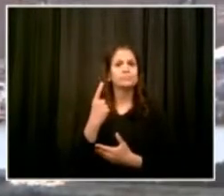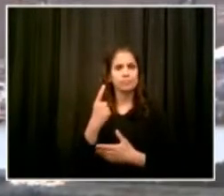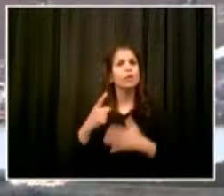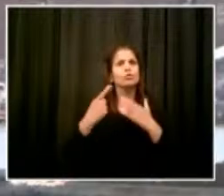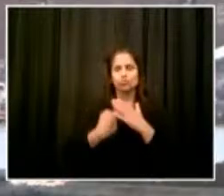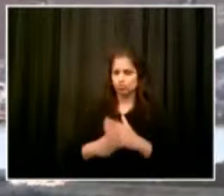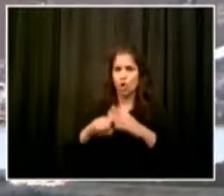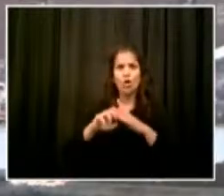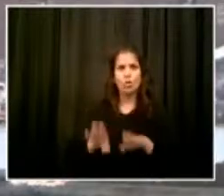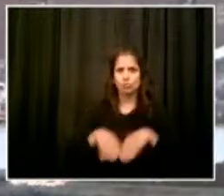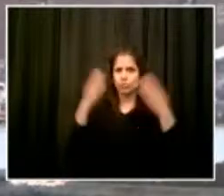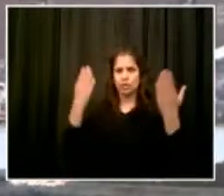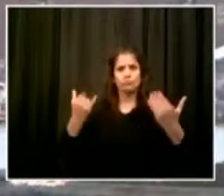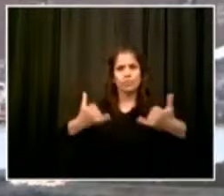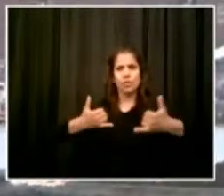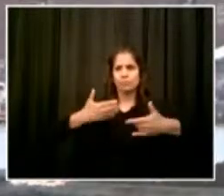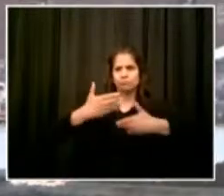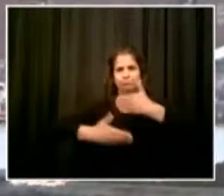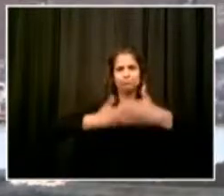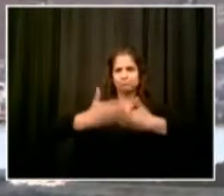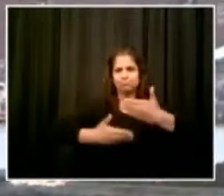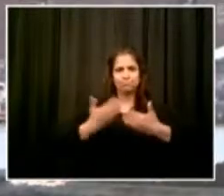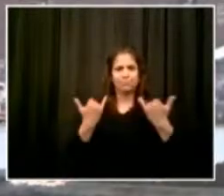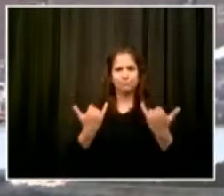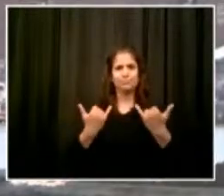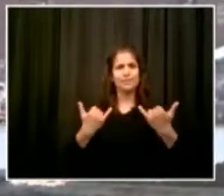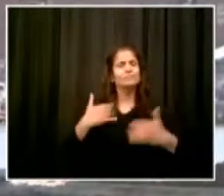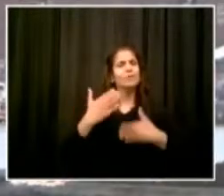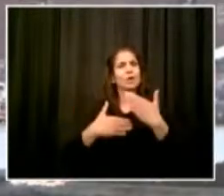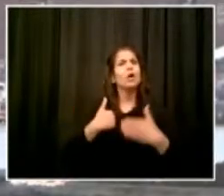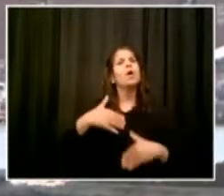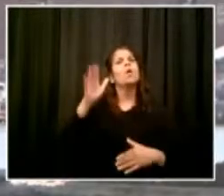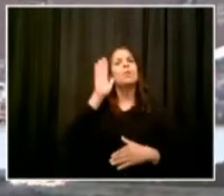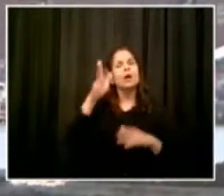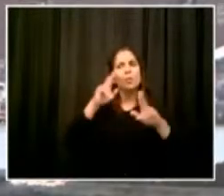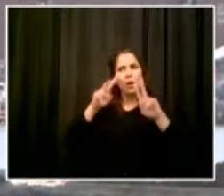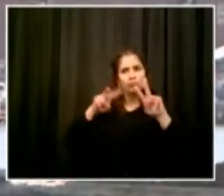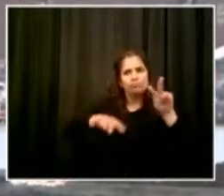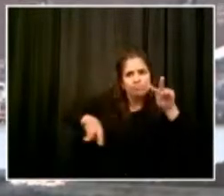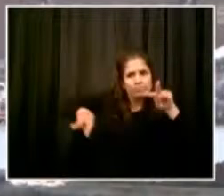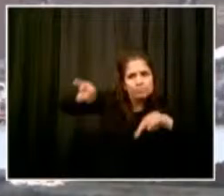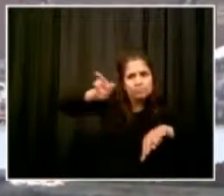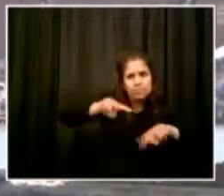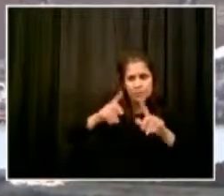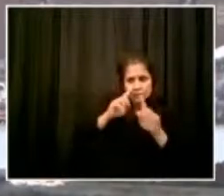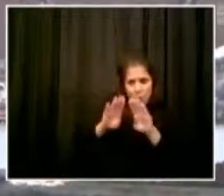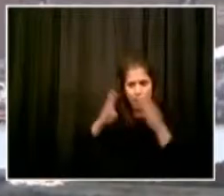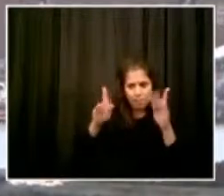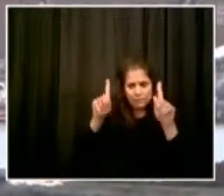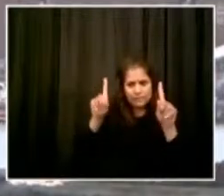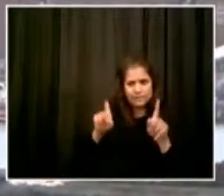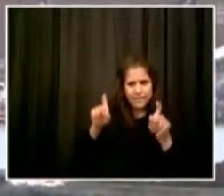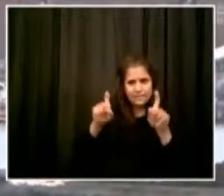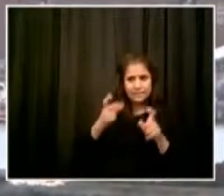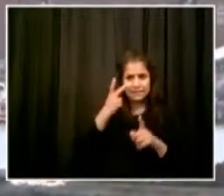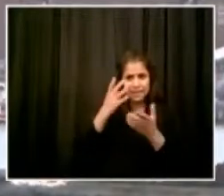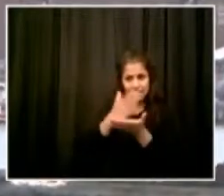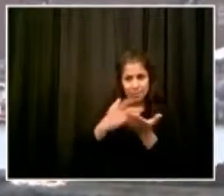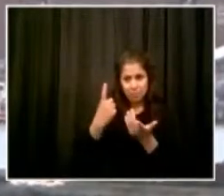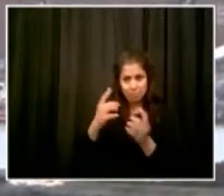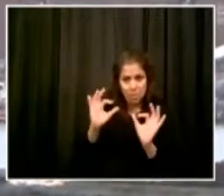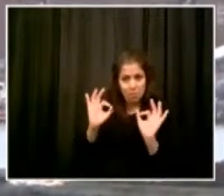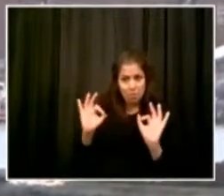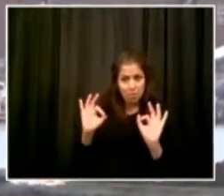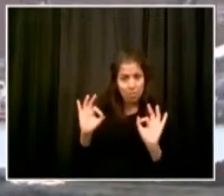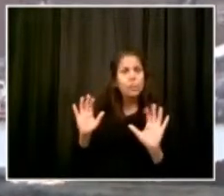going to be reassessed. I don't have an answer for you two, but we'll get you one immediately. My impression, of course, thank God, is that the need has